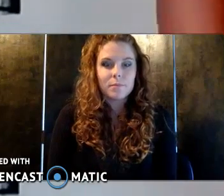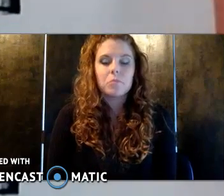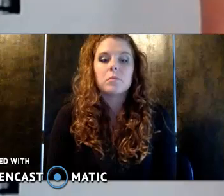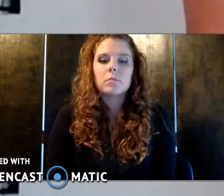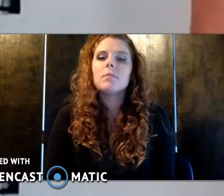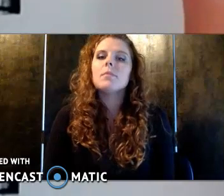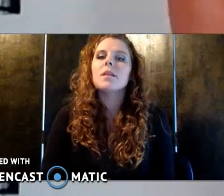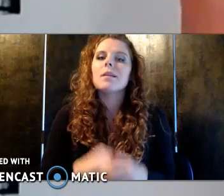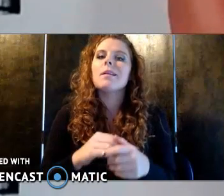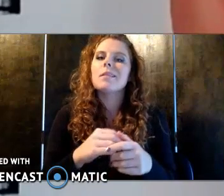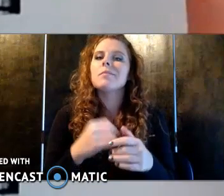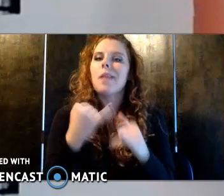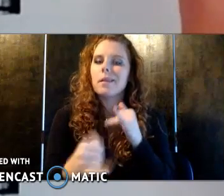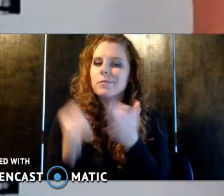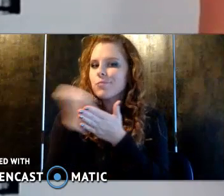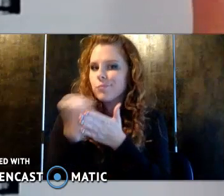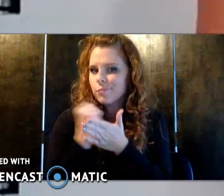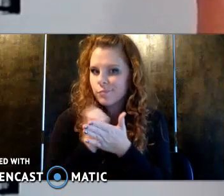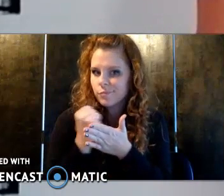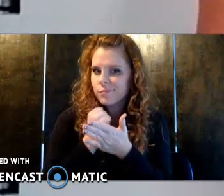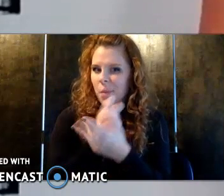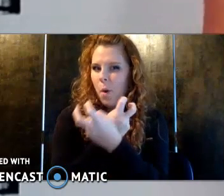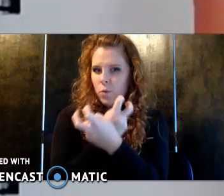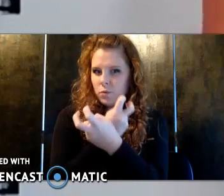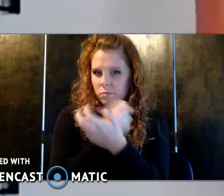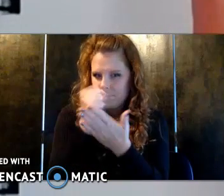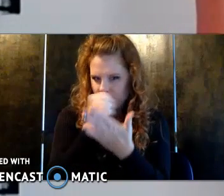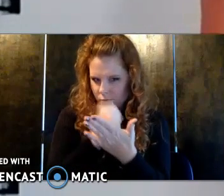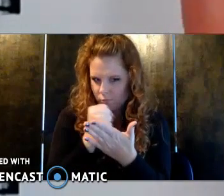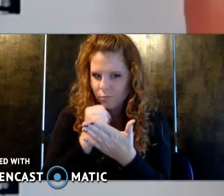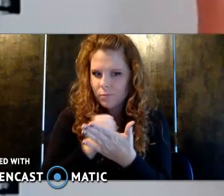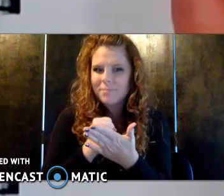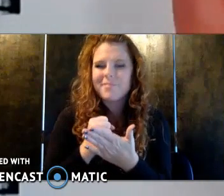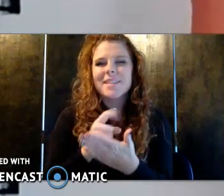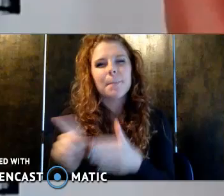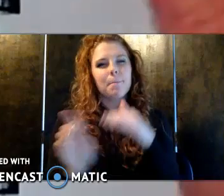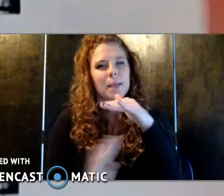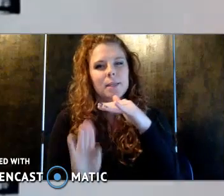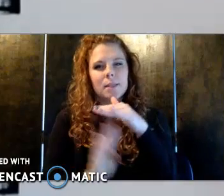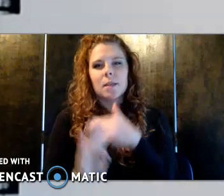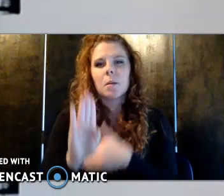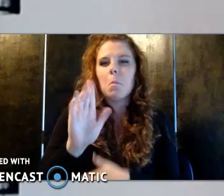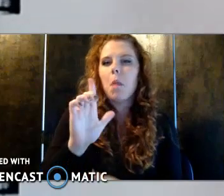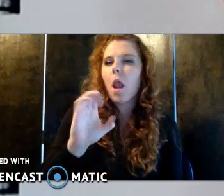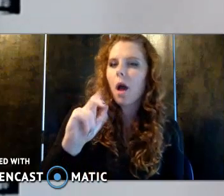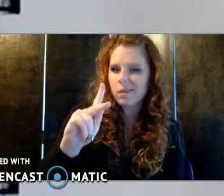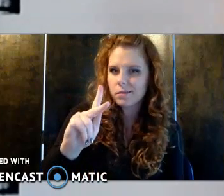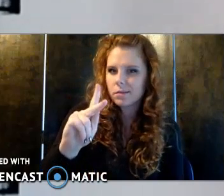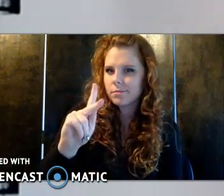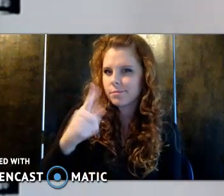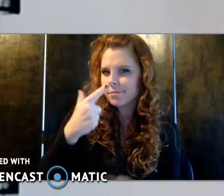Okay, and then you can erase the bones of the letter. So this is just a basic block